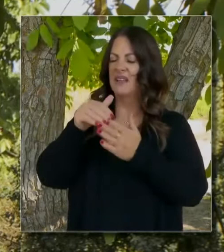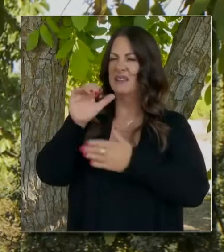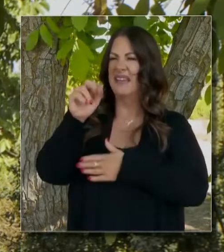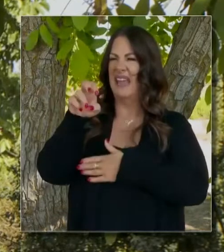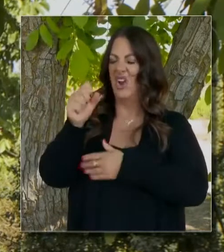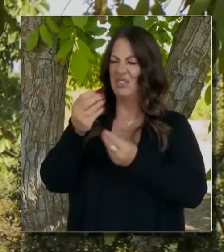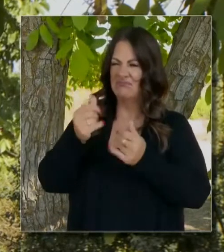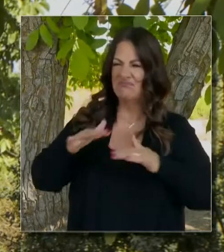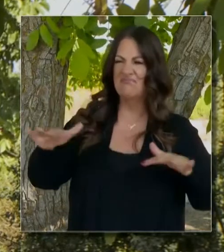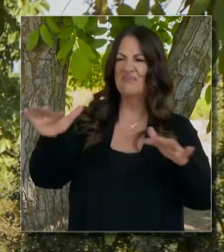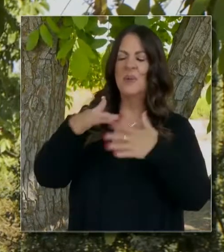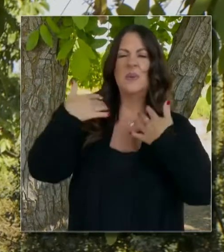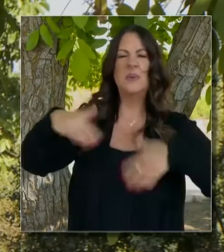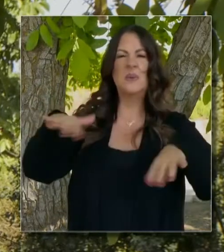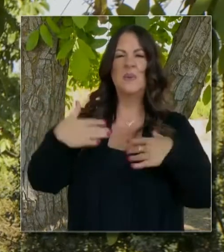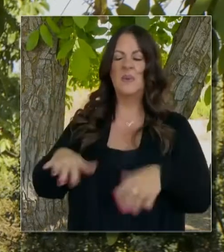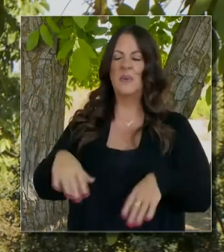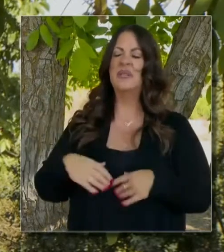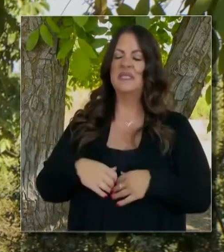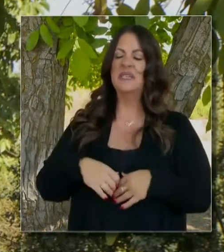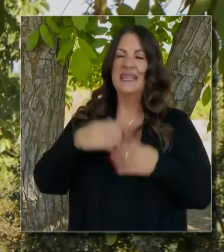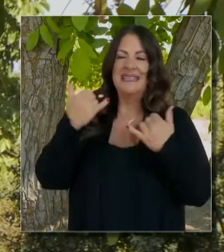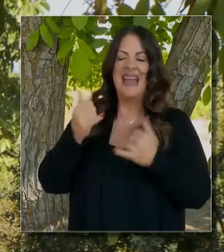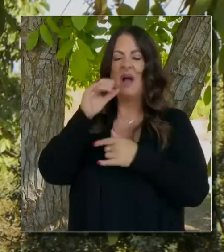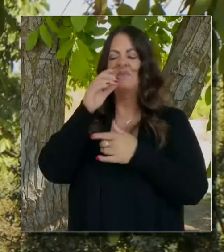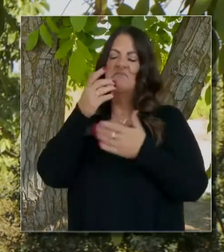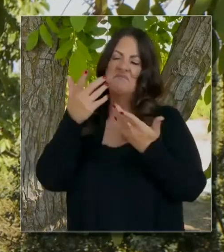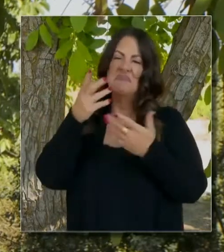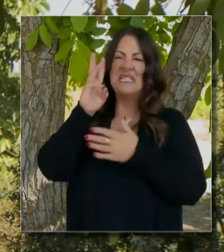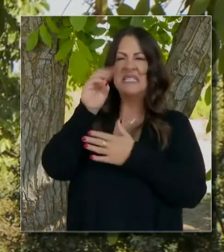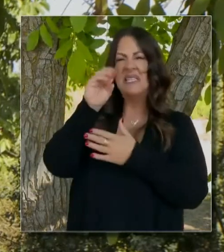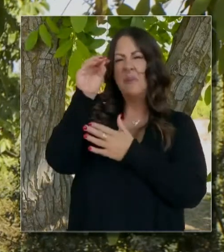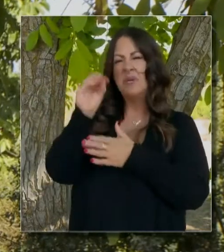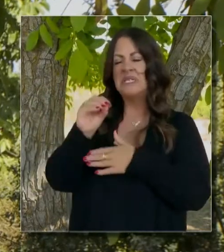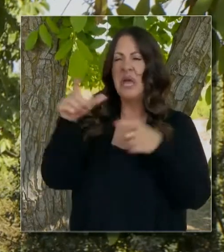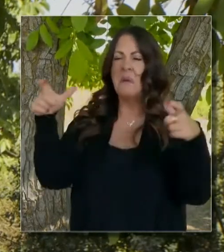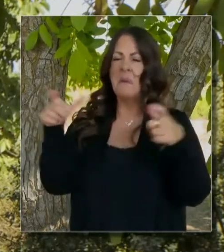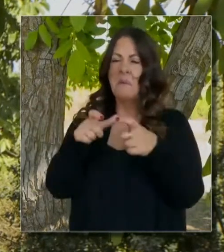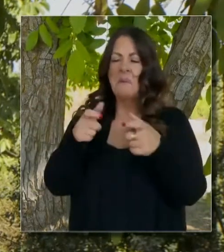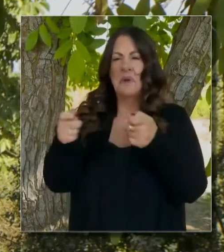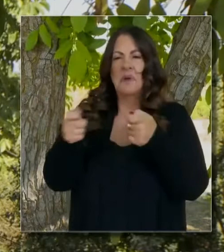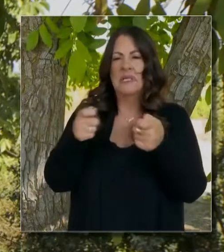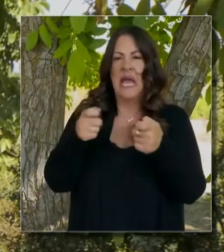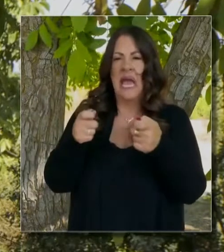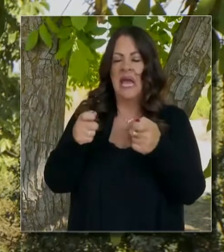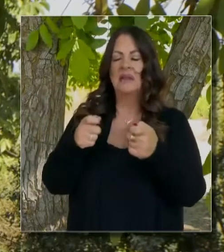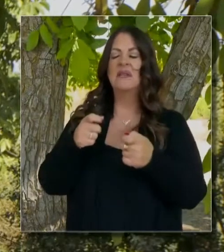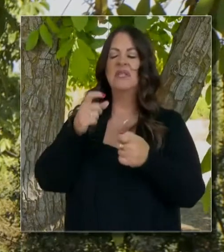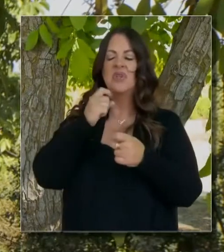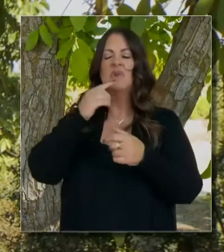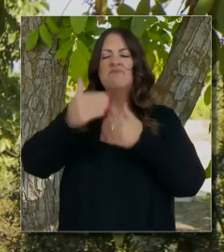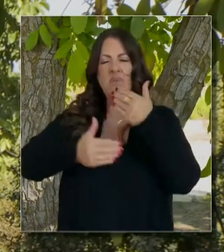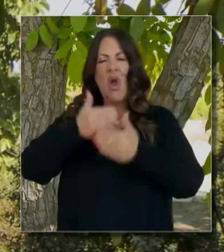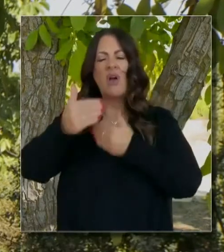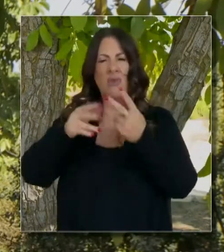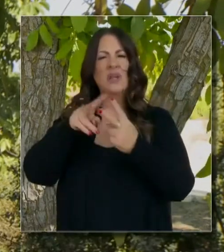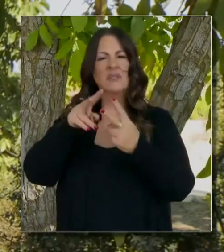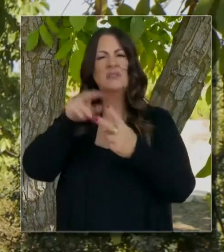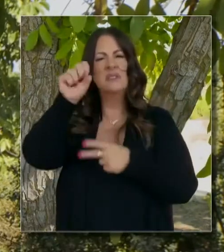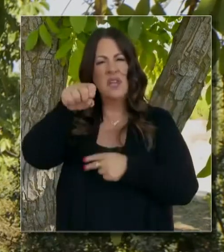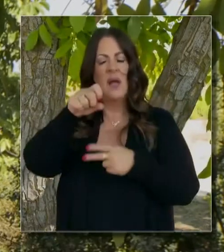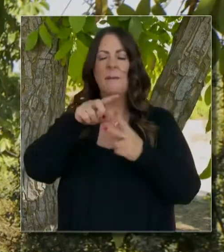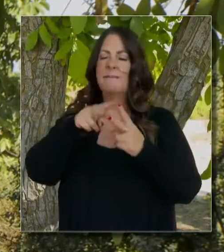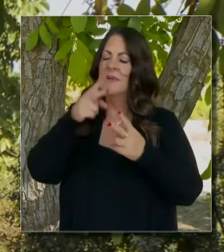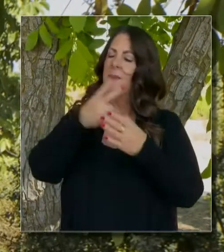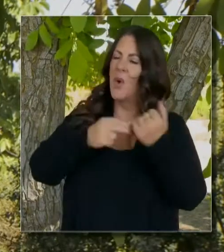burned just in that August fire, about 60% contained. So progress on both those stubborn fires. Final